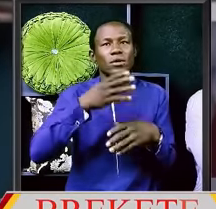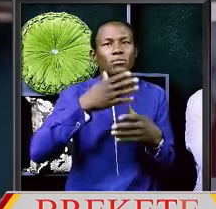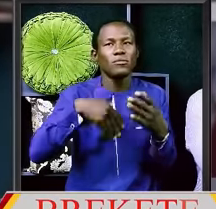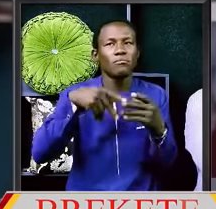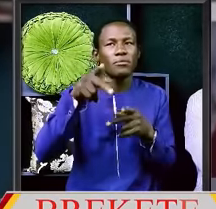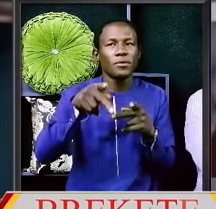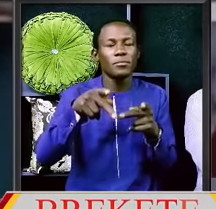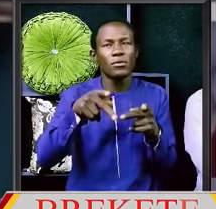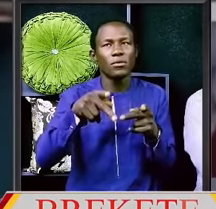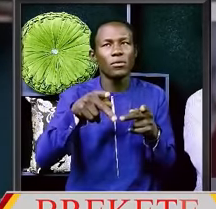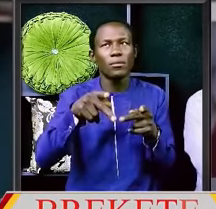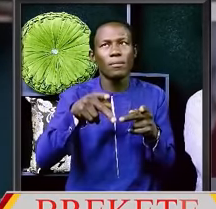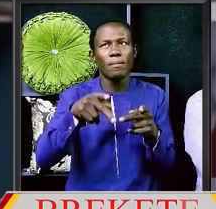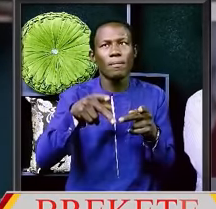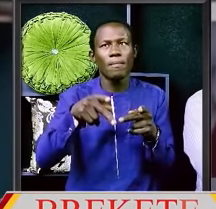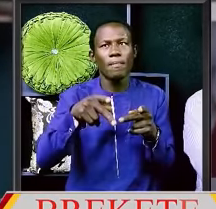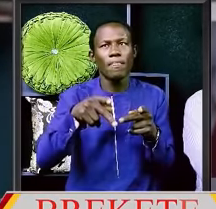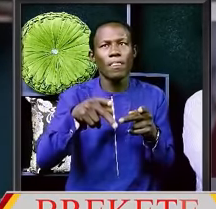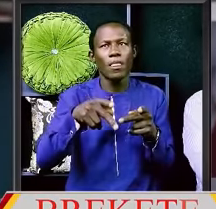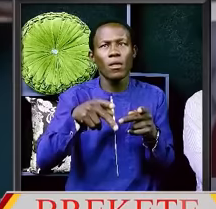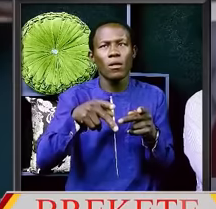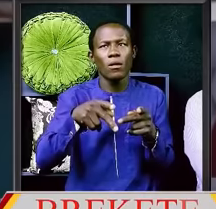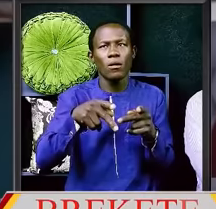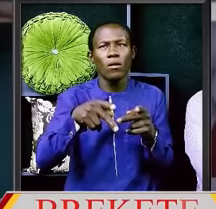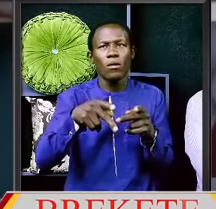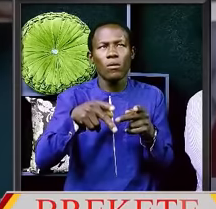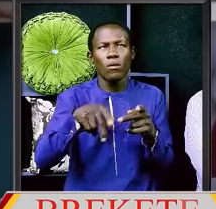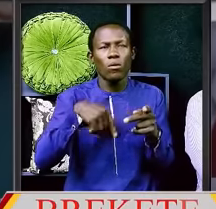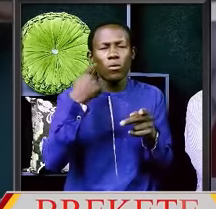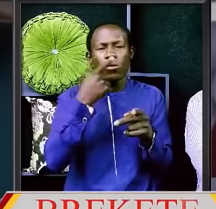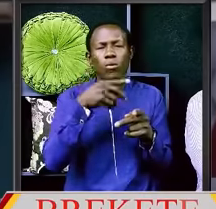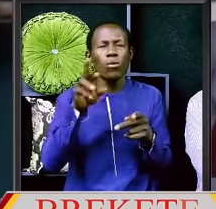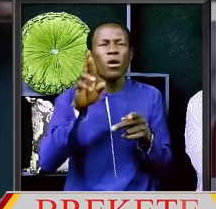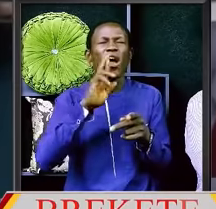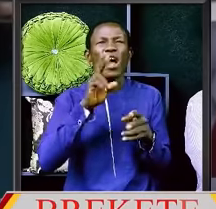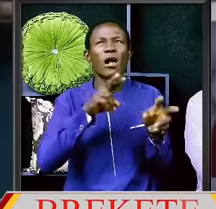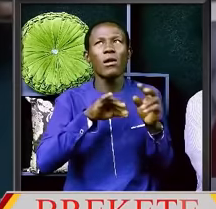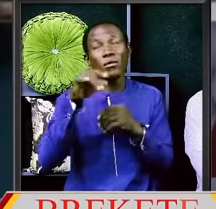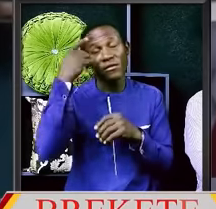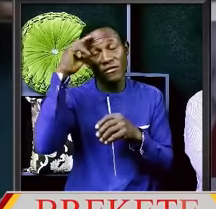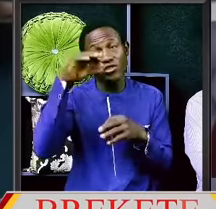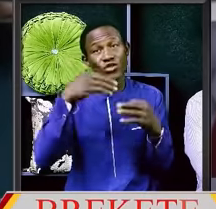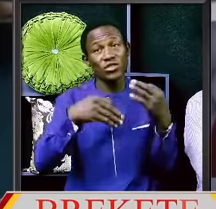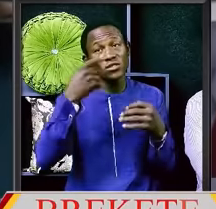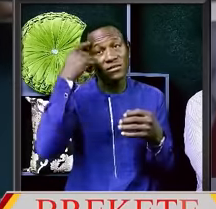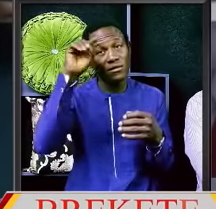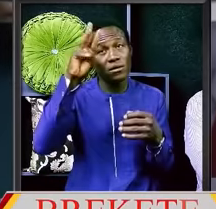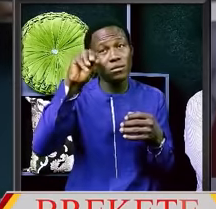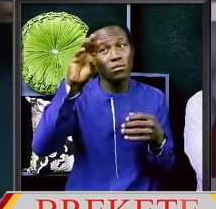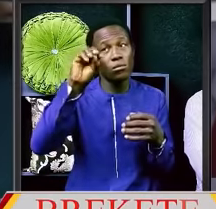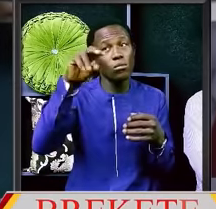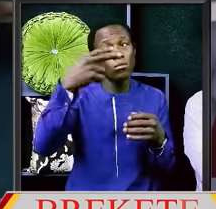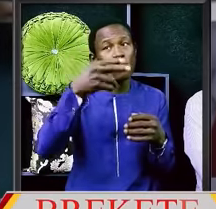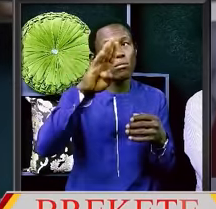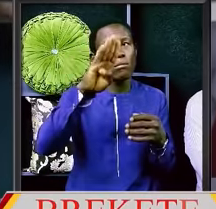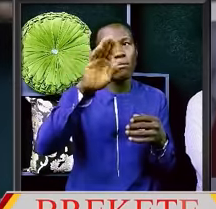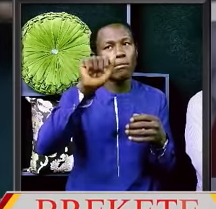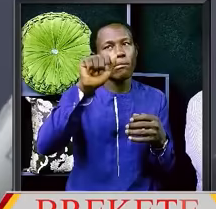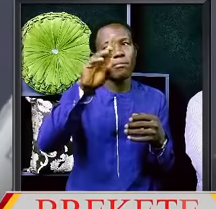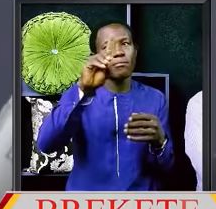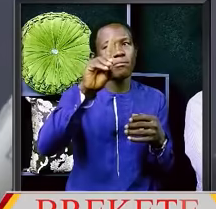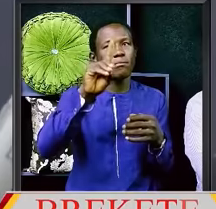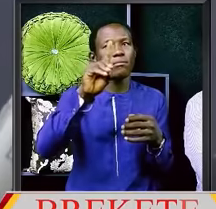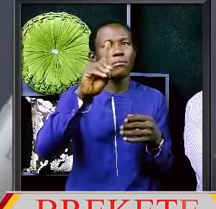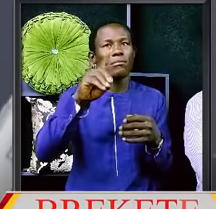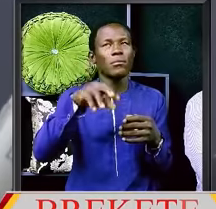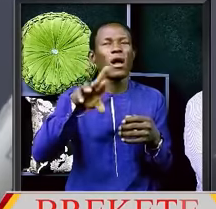people are claiming for justice for Mohbad. One of them was boss man that killed Cold yesterday. They were the ones that